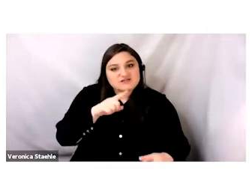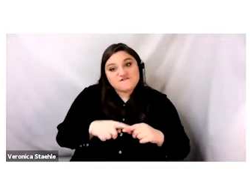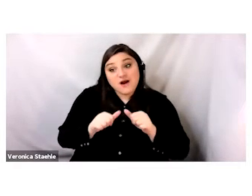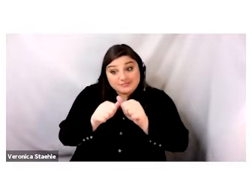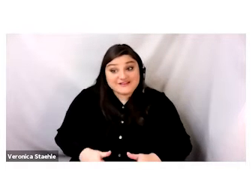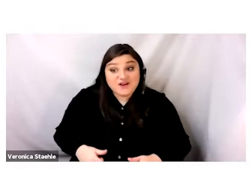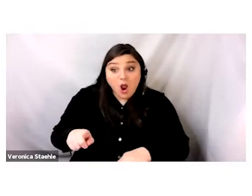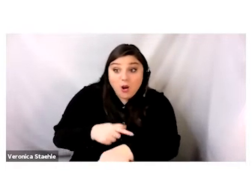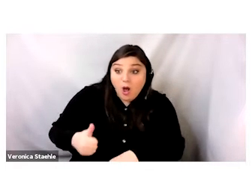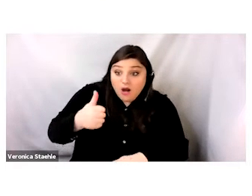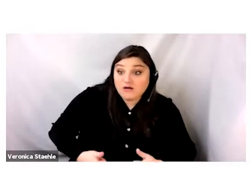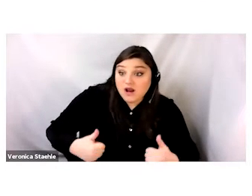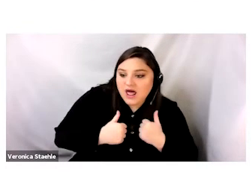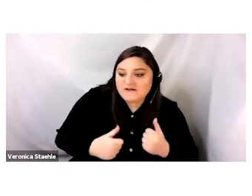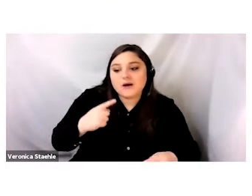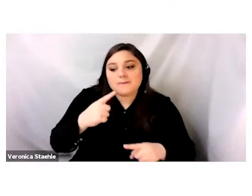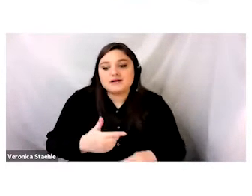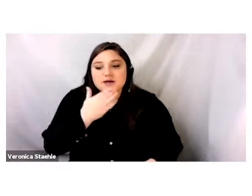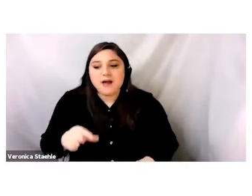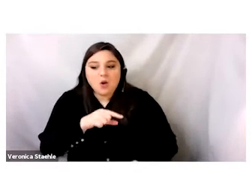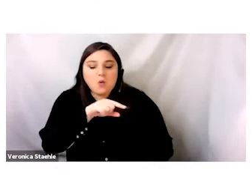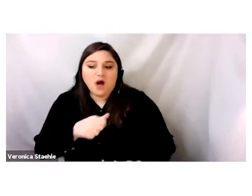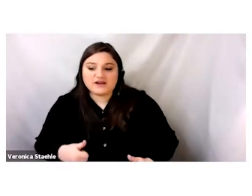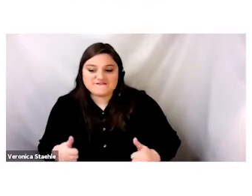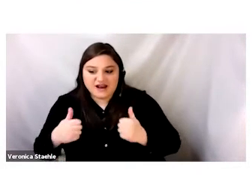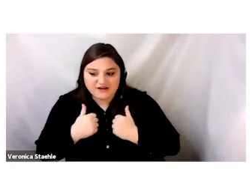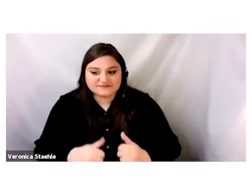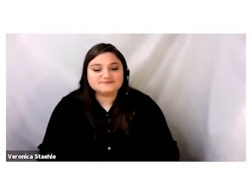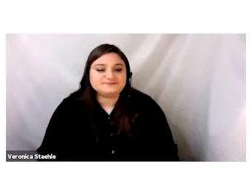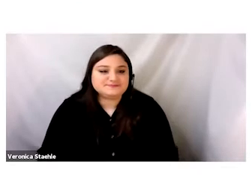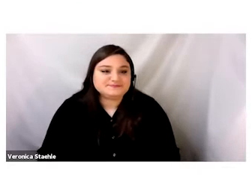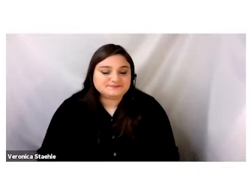quality of life. This is the image that the Robert Wood Johnson